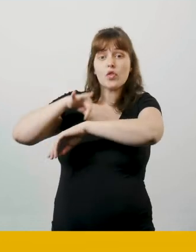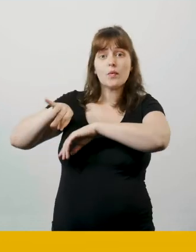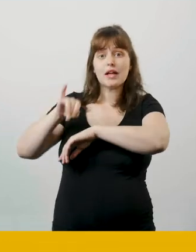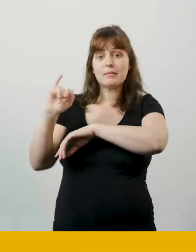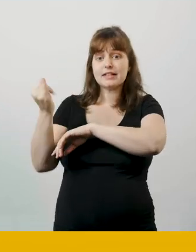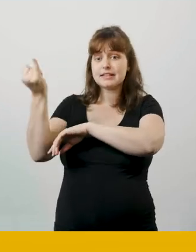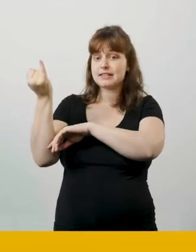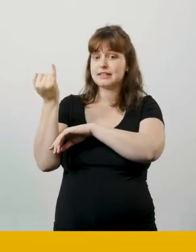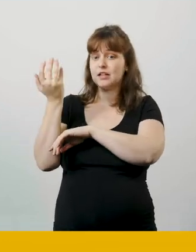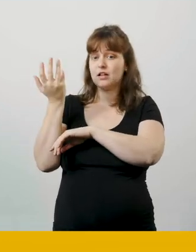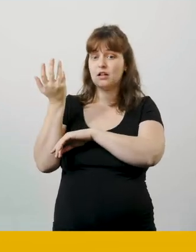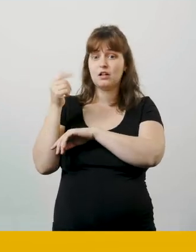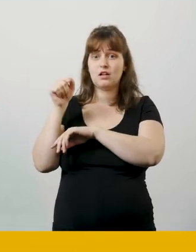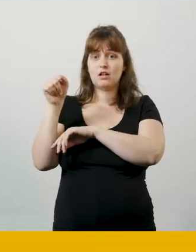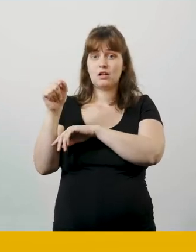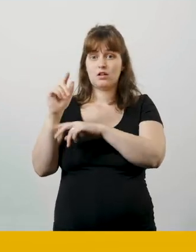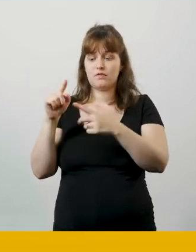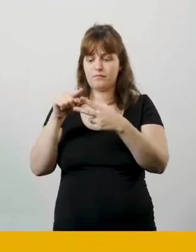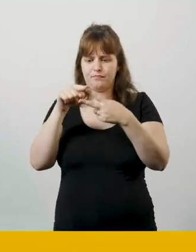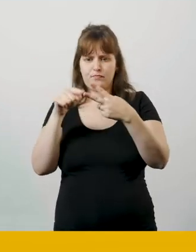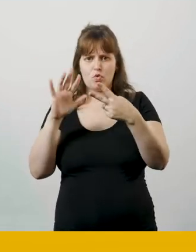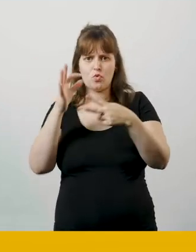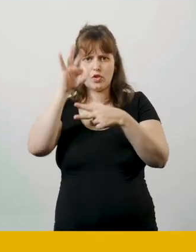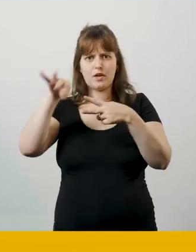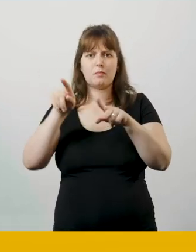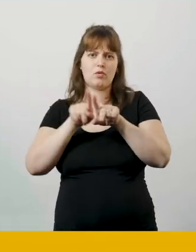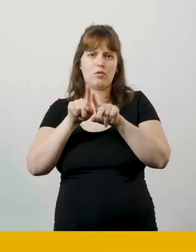case or the other.